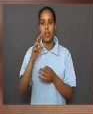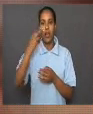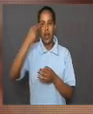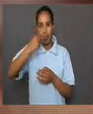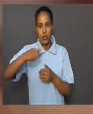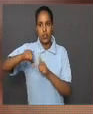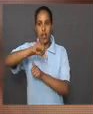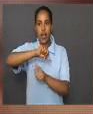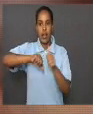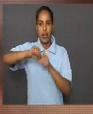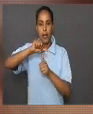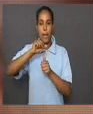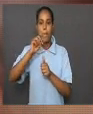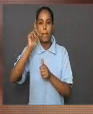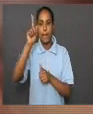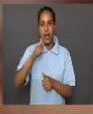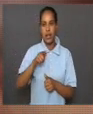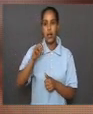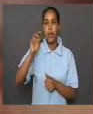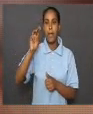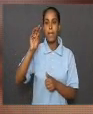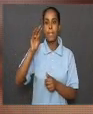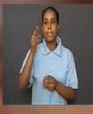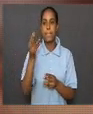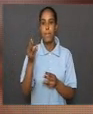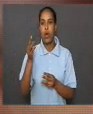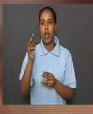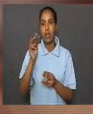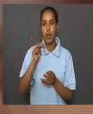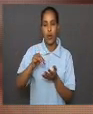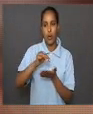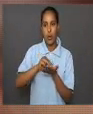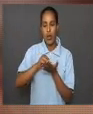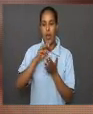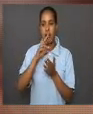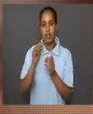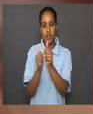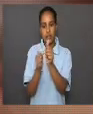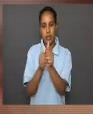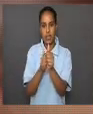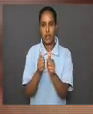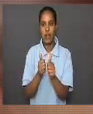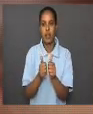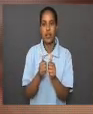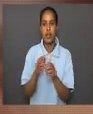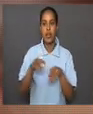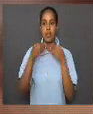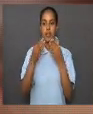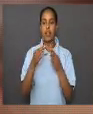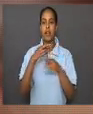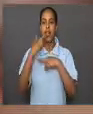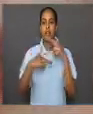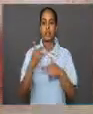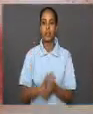hydrogen atoms per molecule are replaced, respectively, in a given